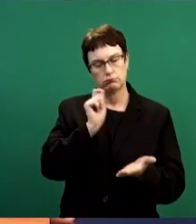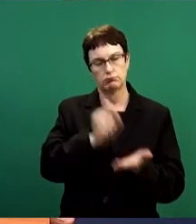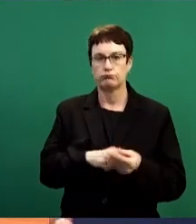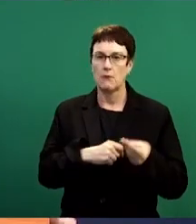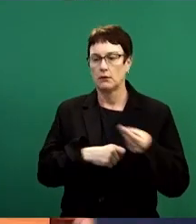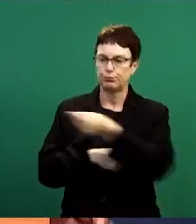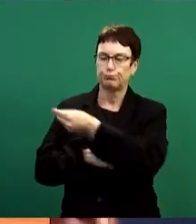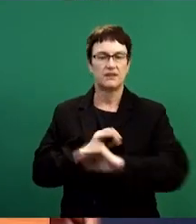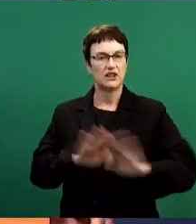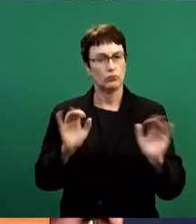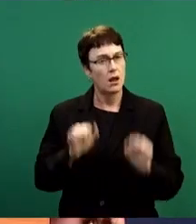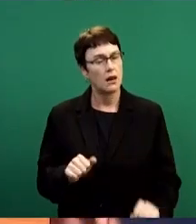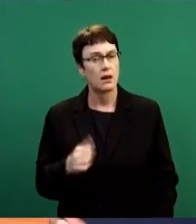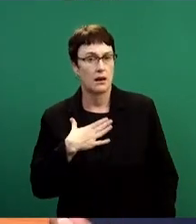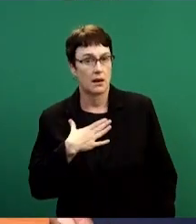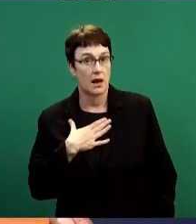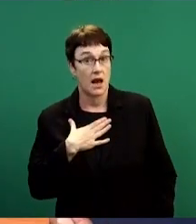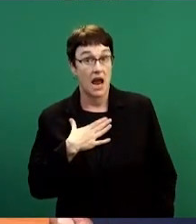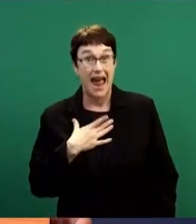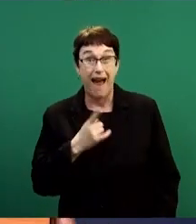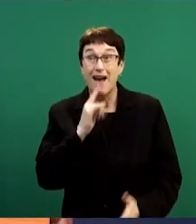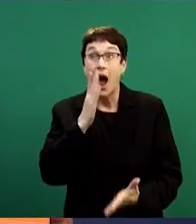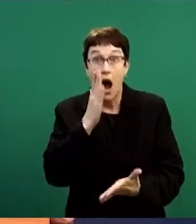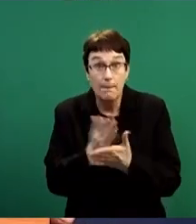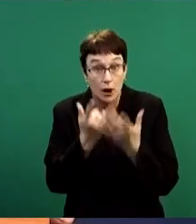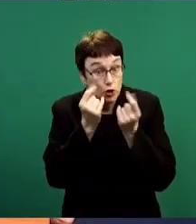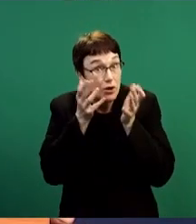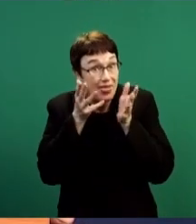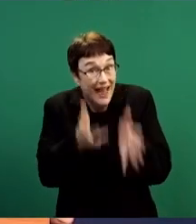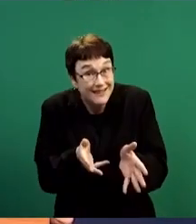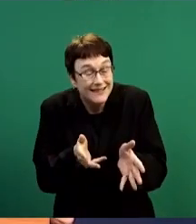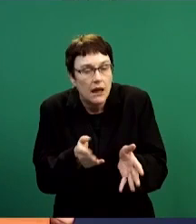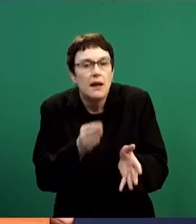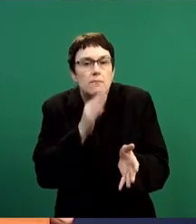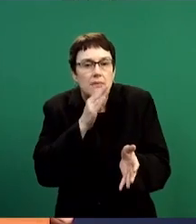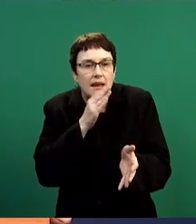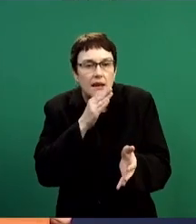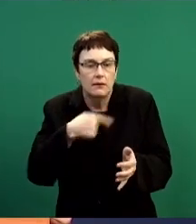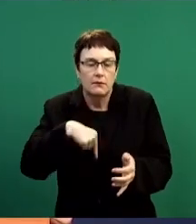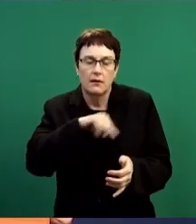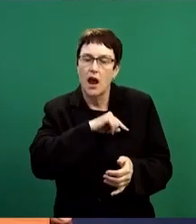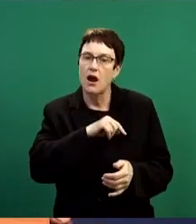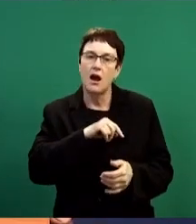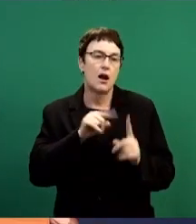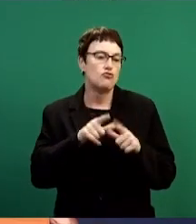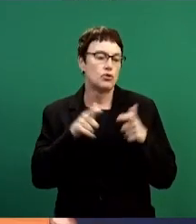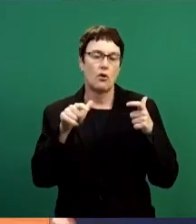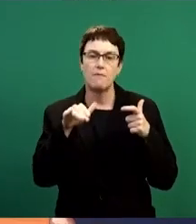Once the Reserve Bank has done that, the Reserve Bank has got to restore